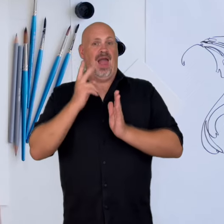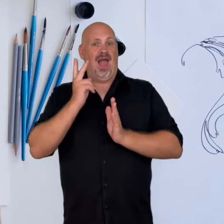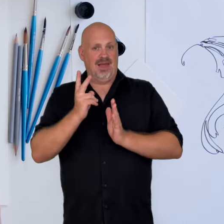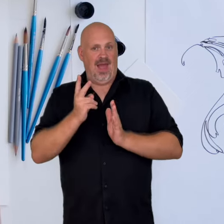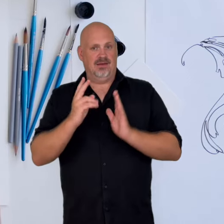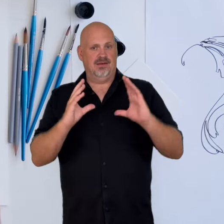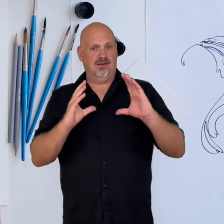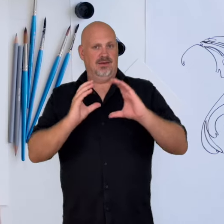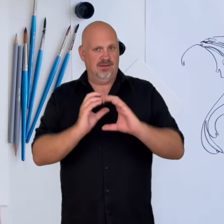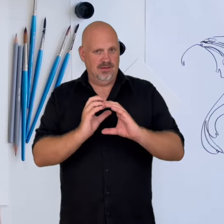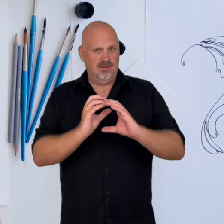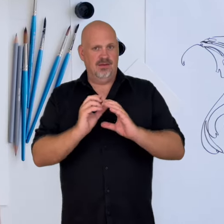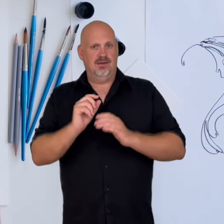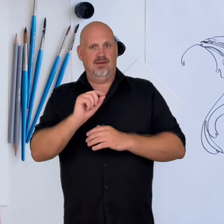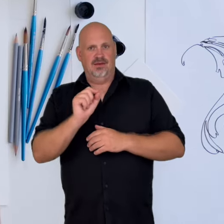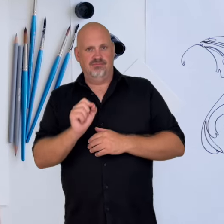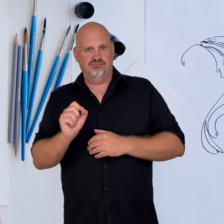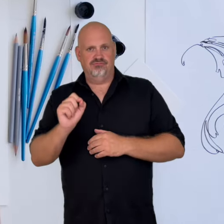Coming back round,